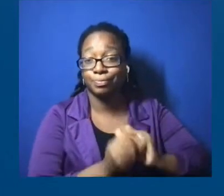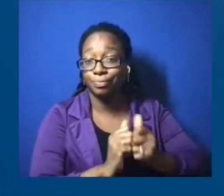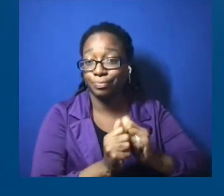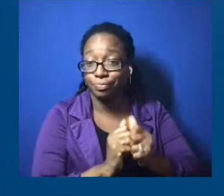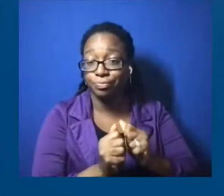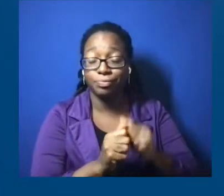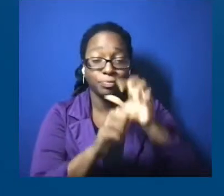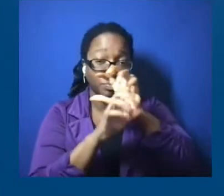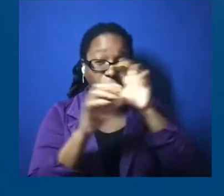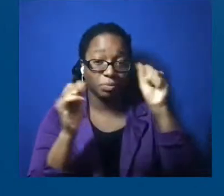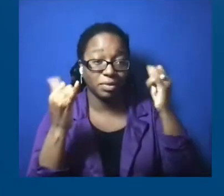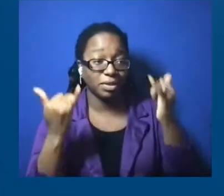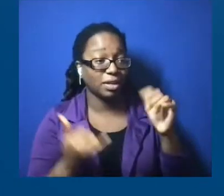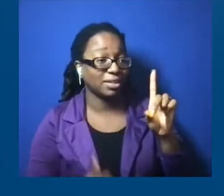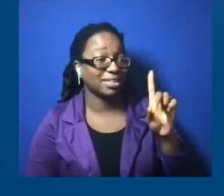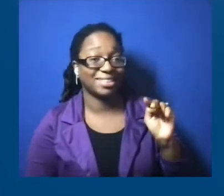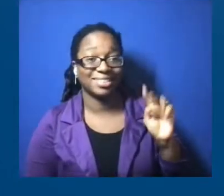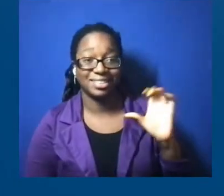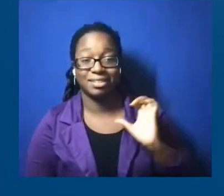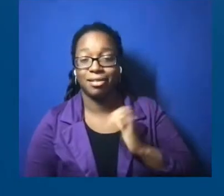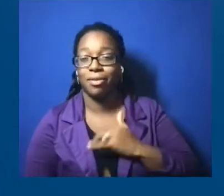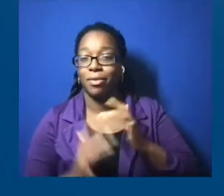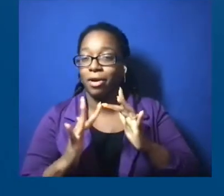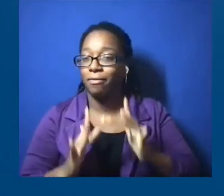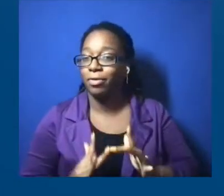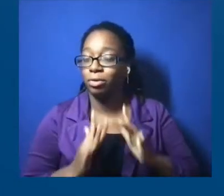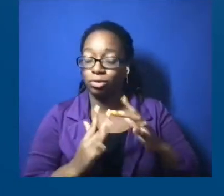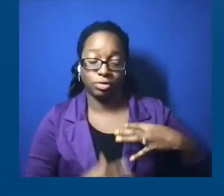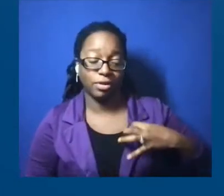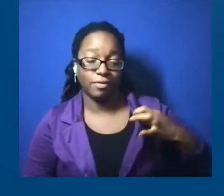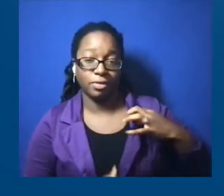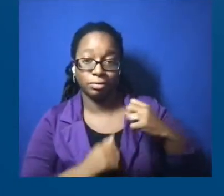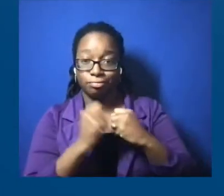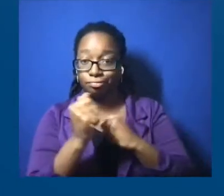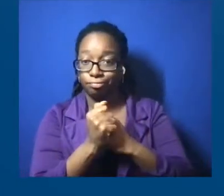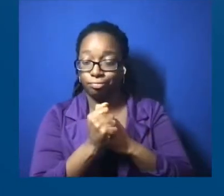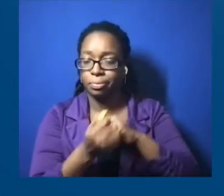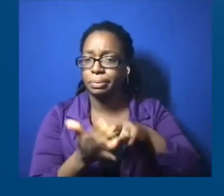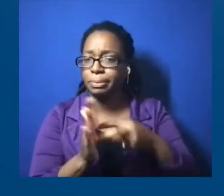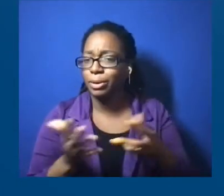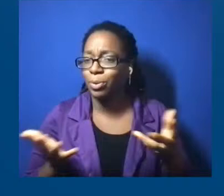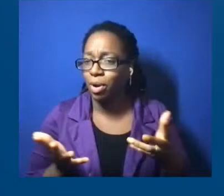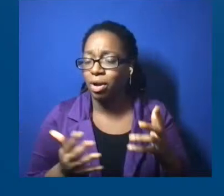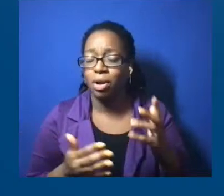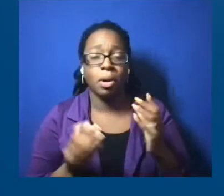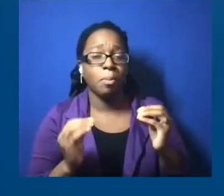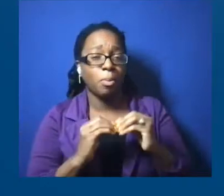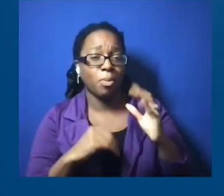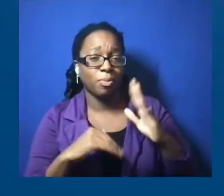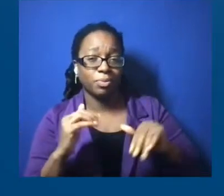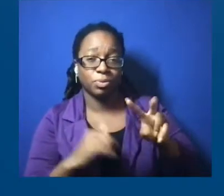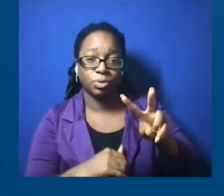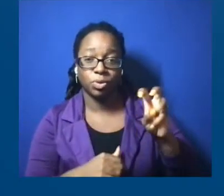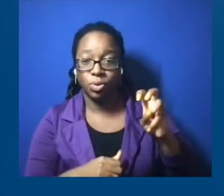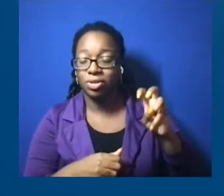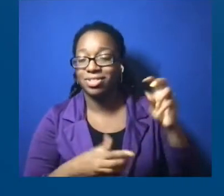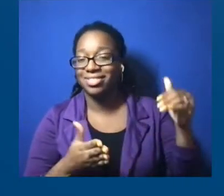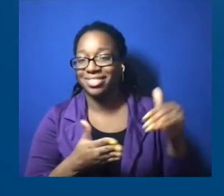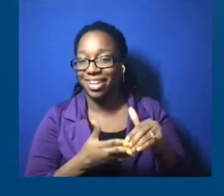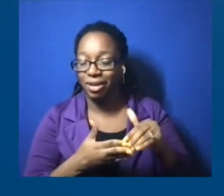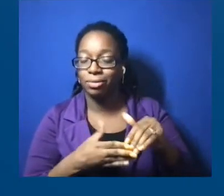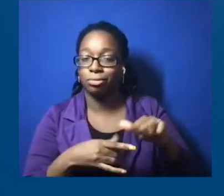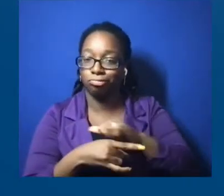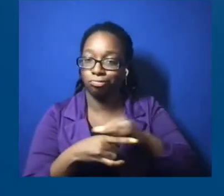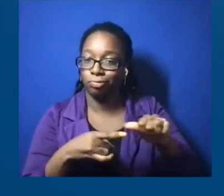to the DNC our virtual volunteer infrastructure, which included more than 200,000 trained volunteers